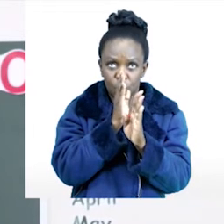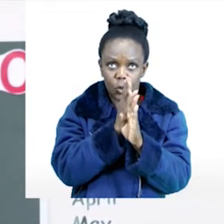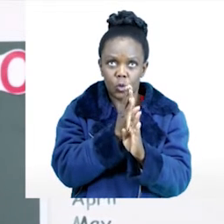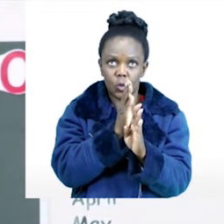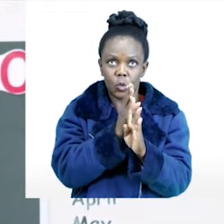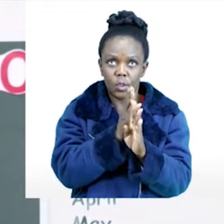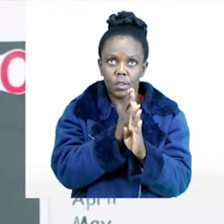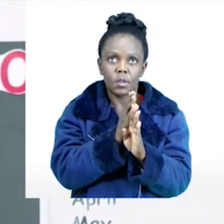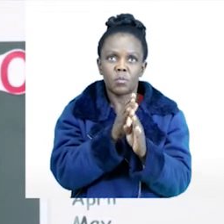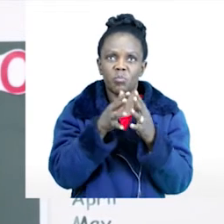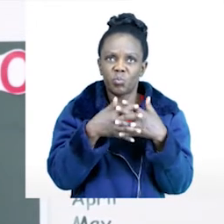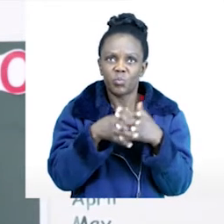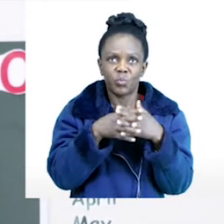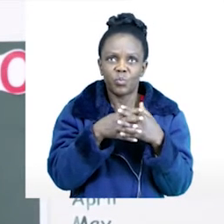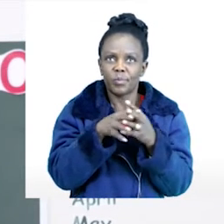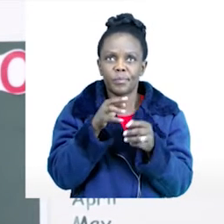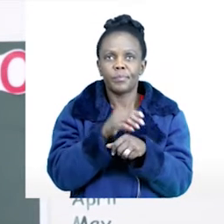straight as you can.